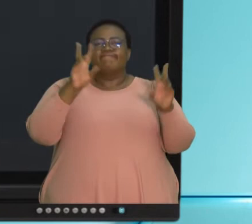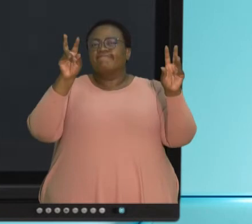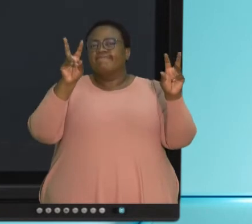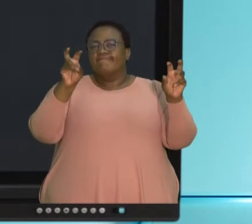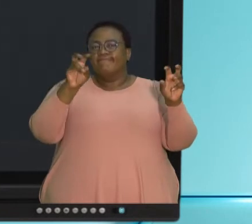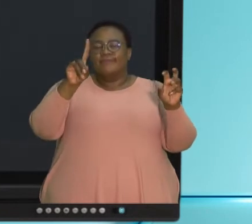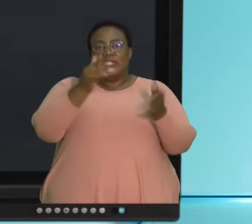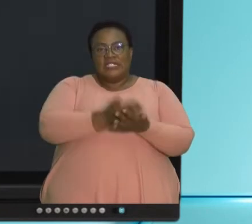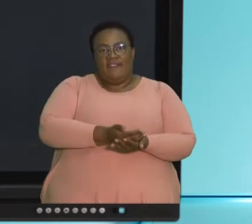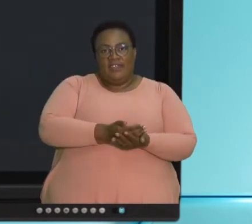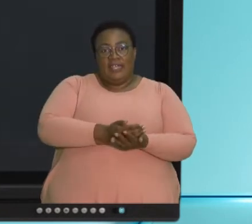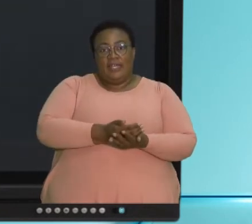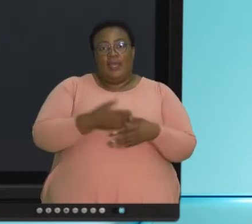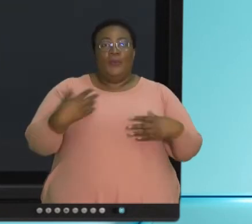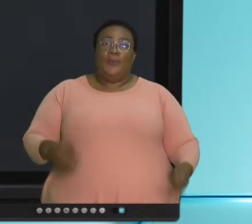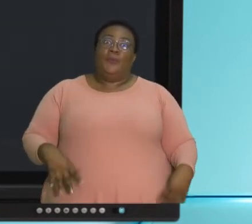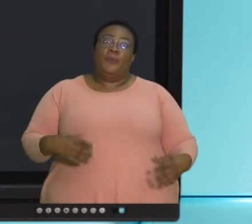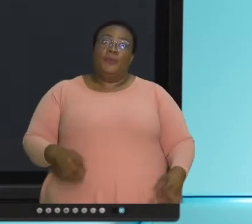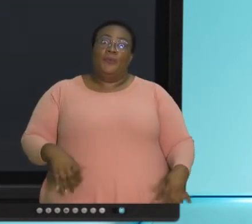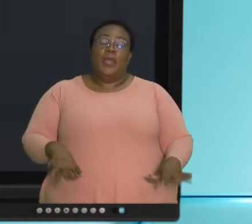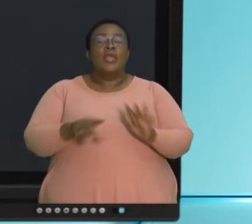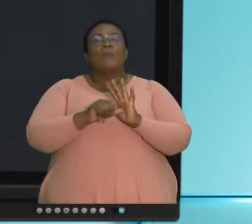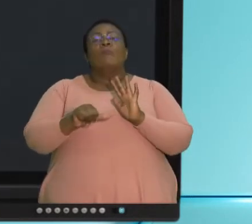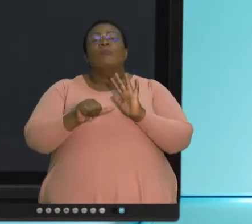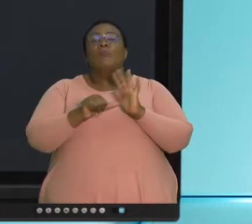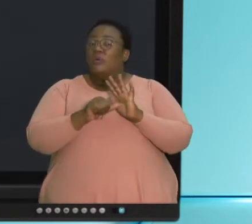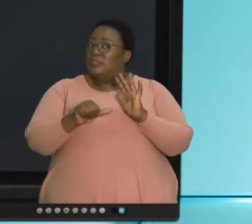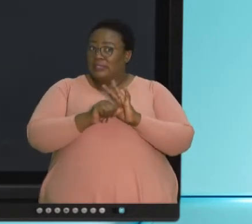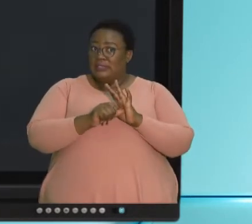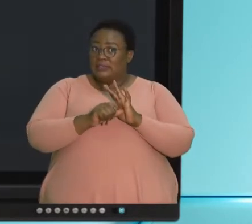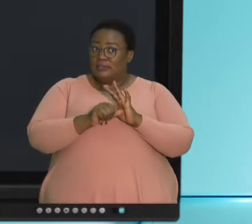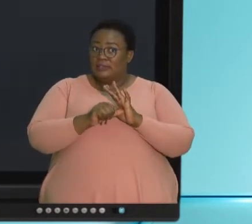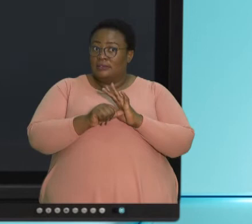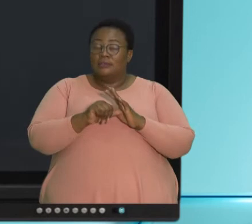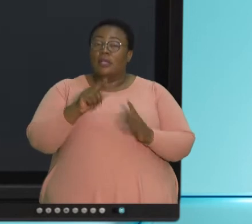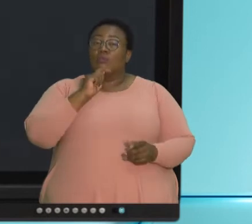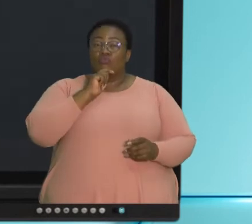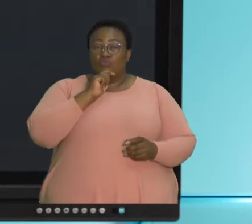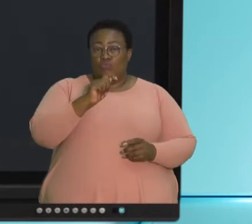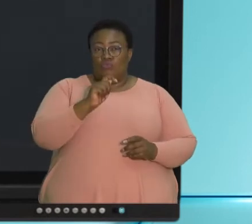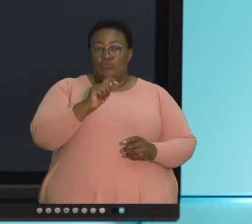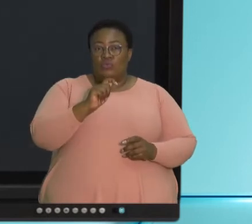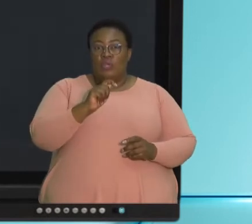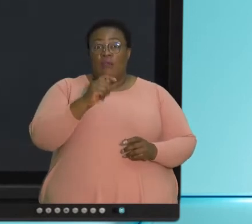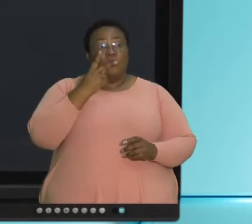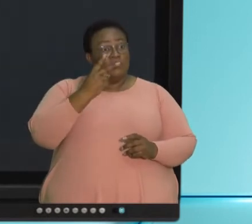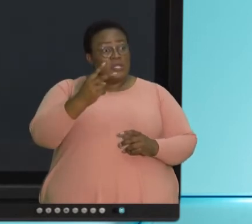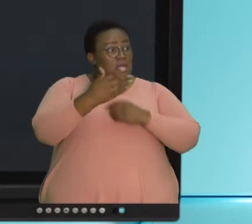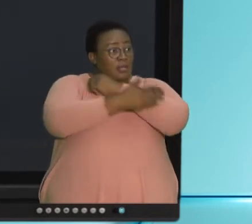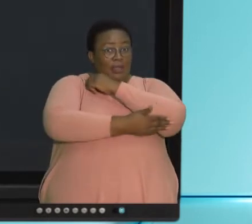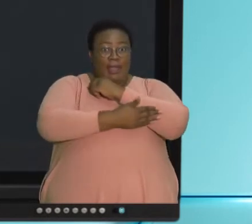Guys, it's a big deal. Like honestly, it's a big deal. If you look at our country right